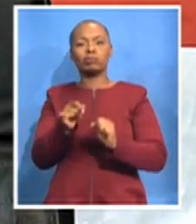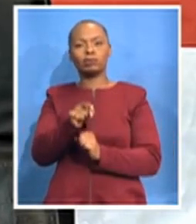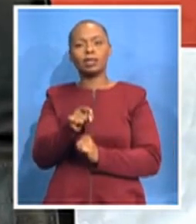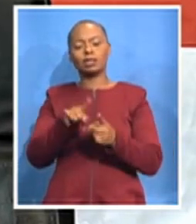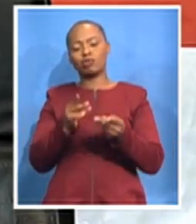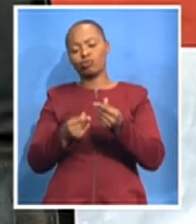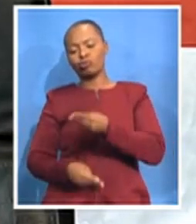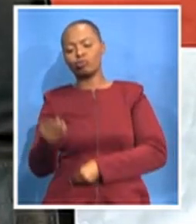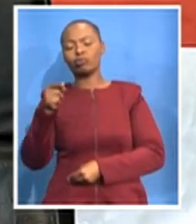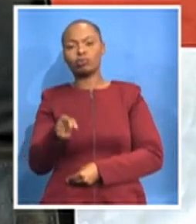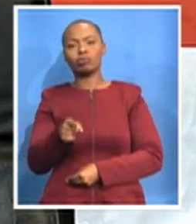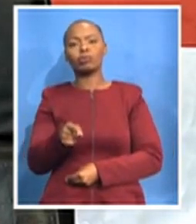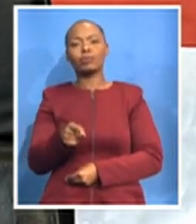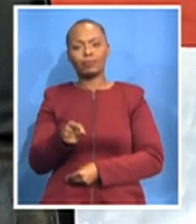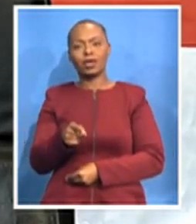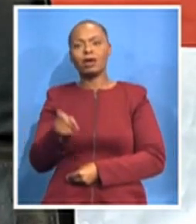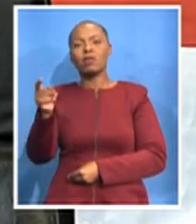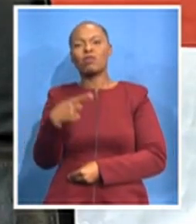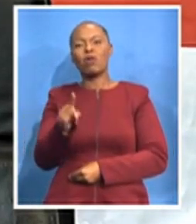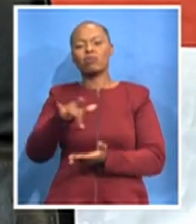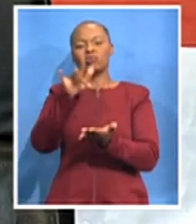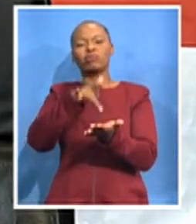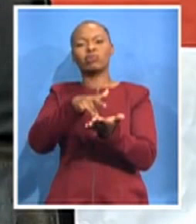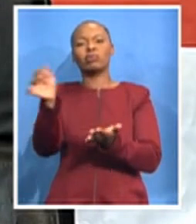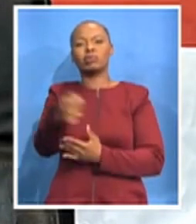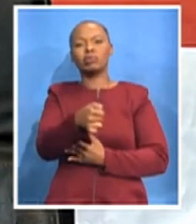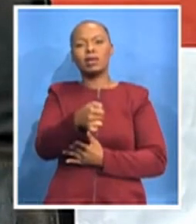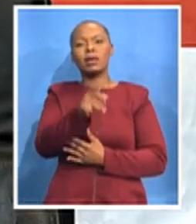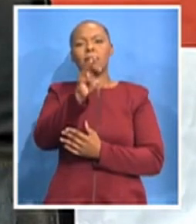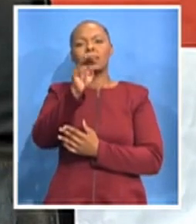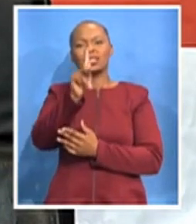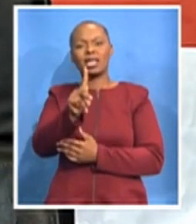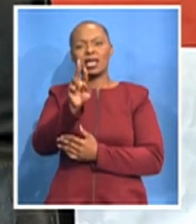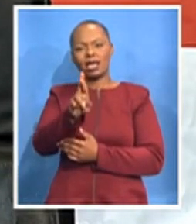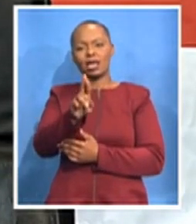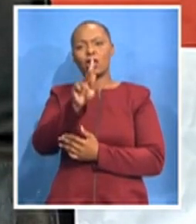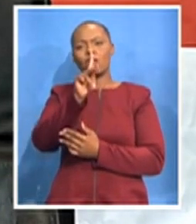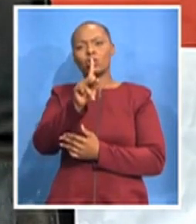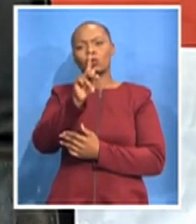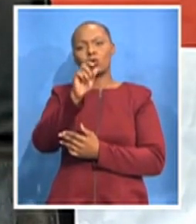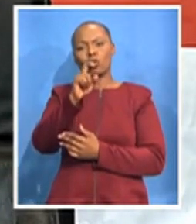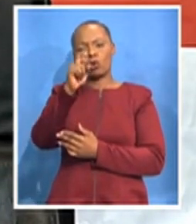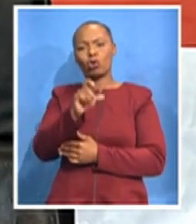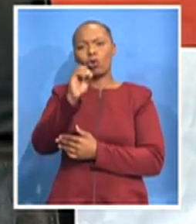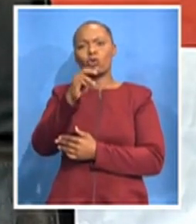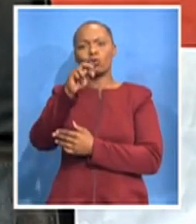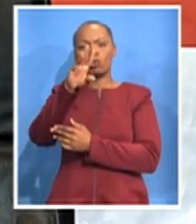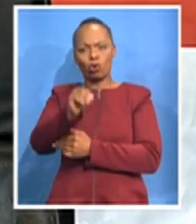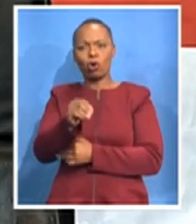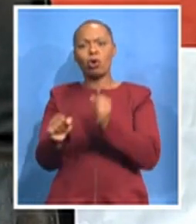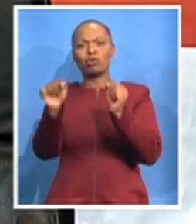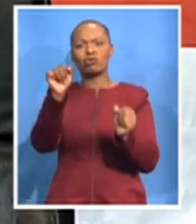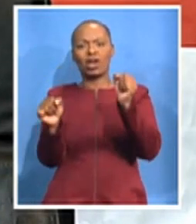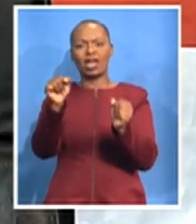appointment of Mr. Kongo as the driver messenger by the John Taule Gaetsewe